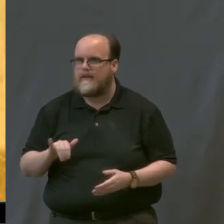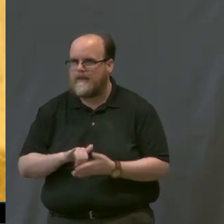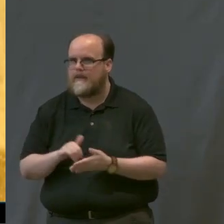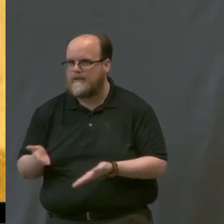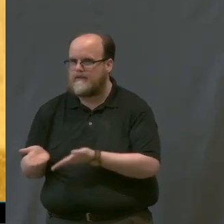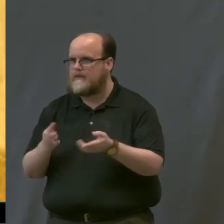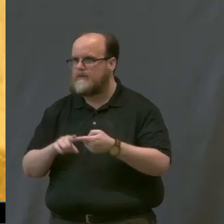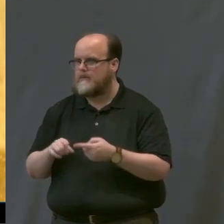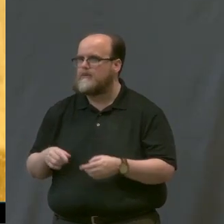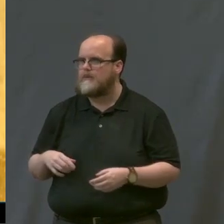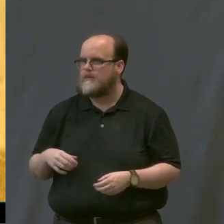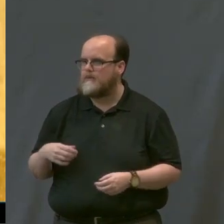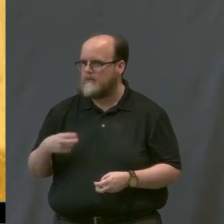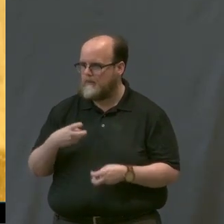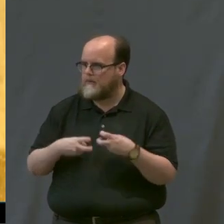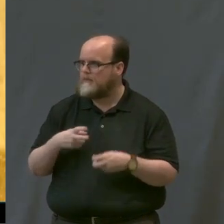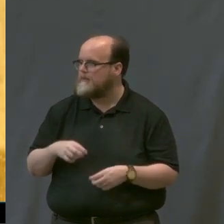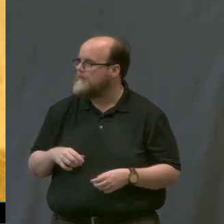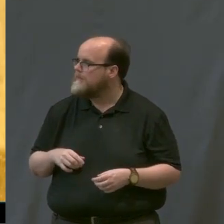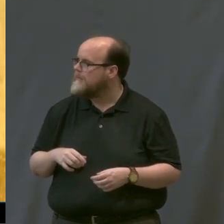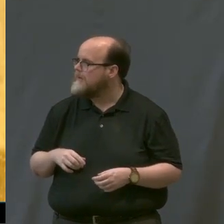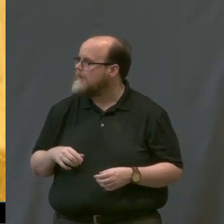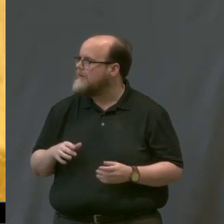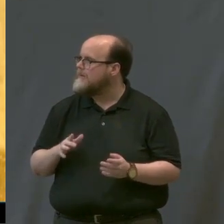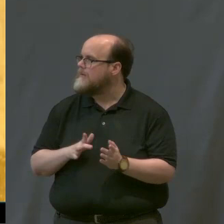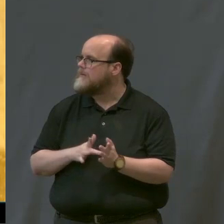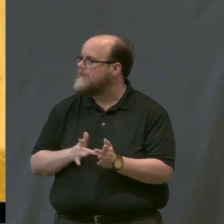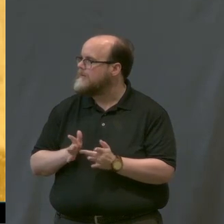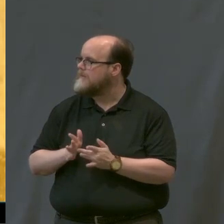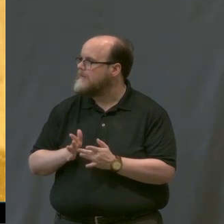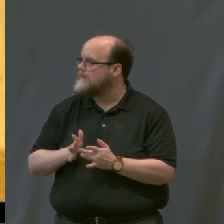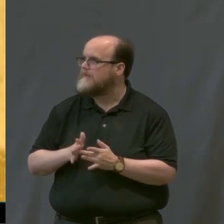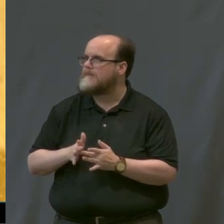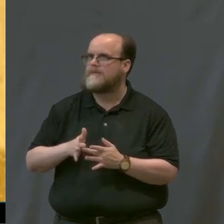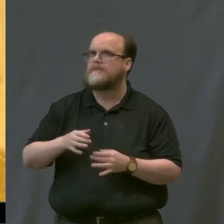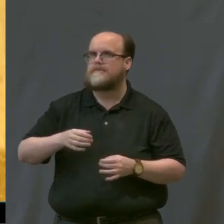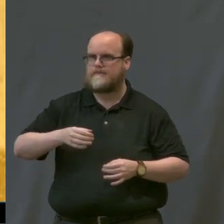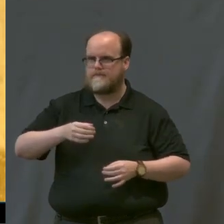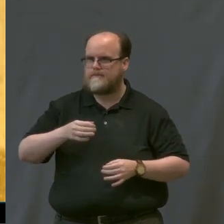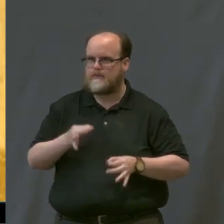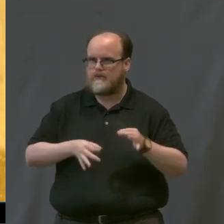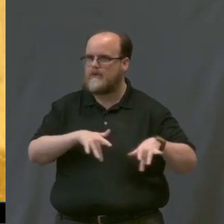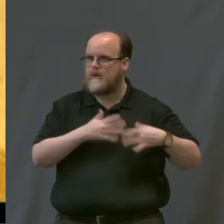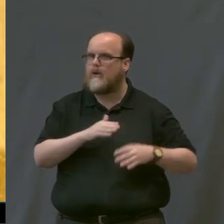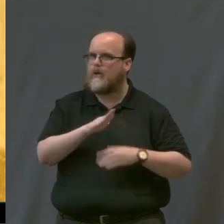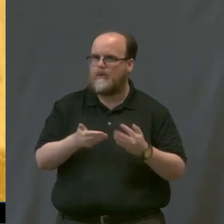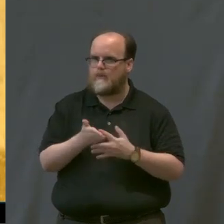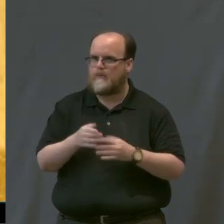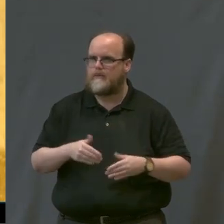problem. And of course, Jesus does judge the heart, as we're told all throughout the New Testament. Thank